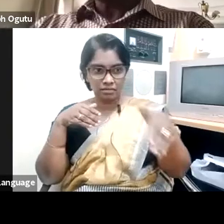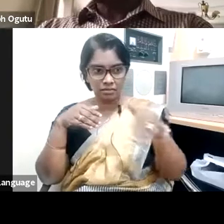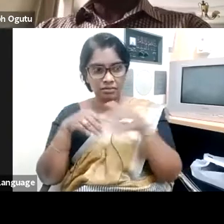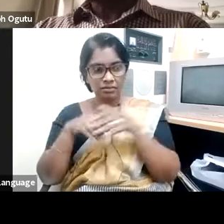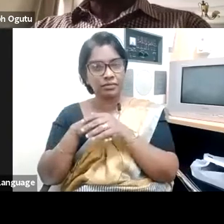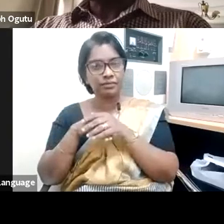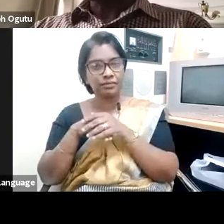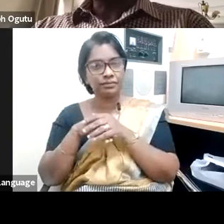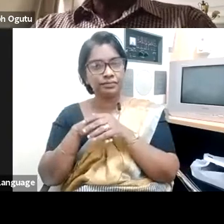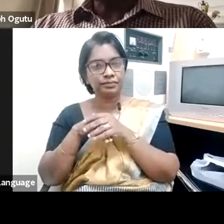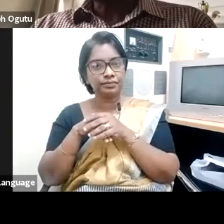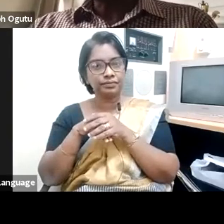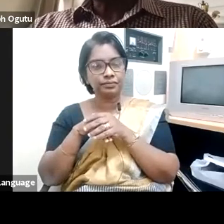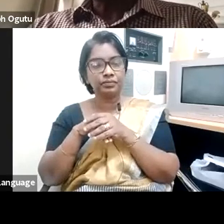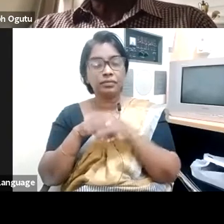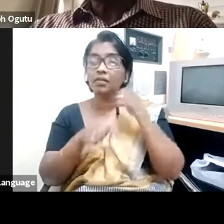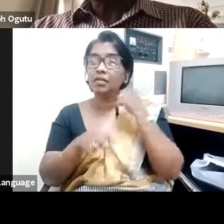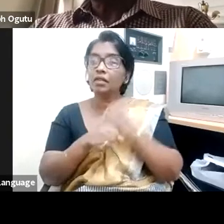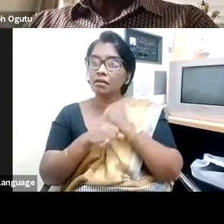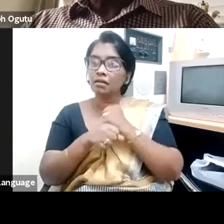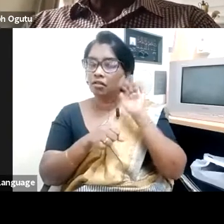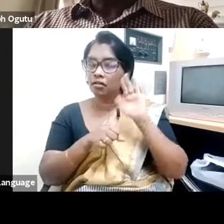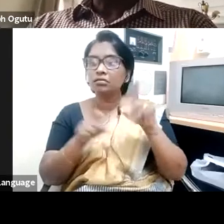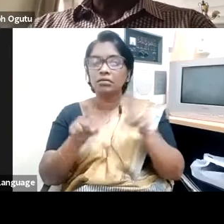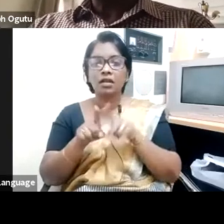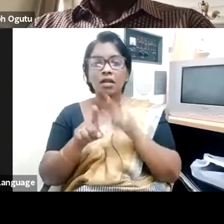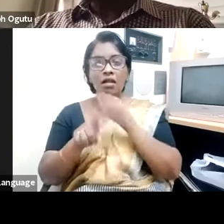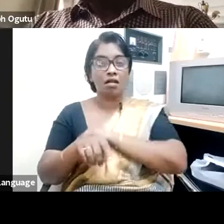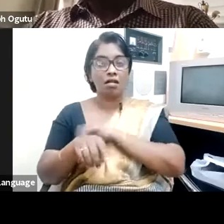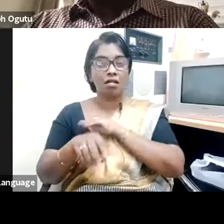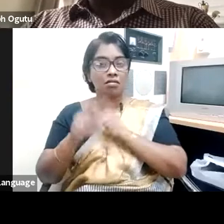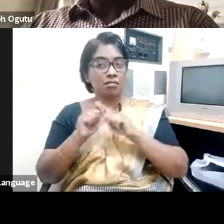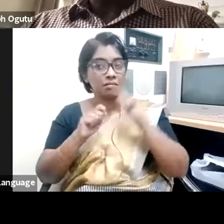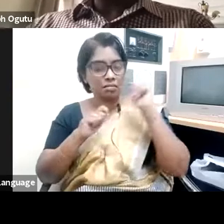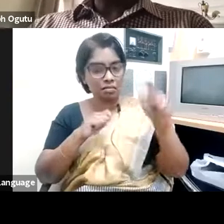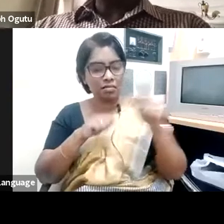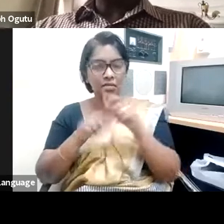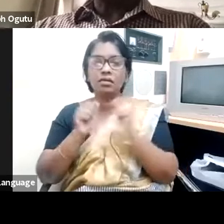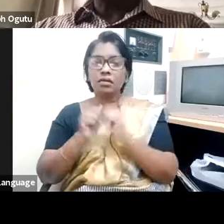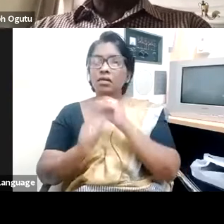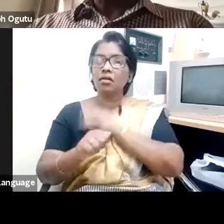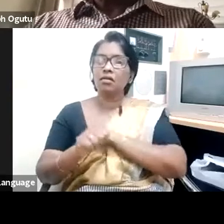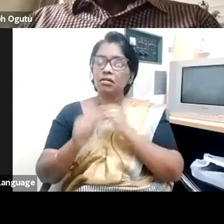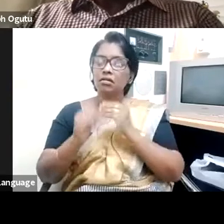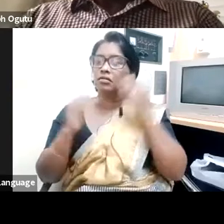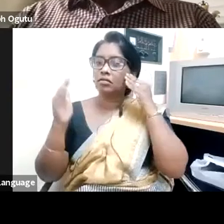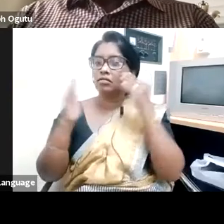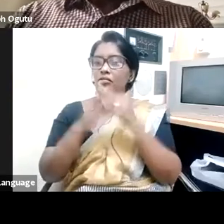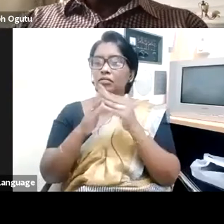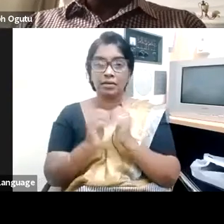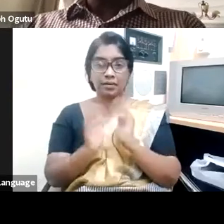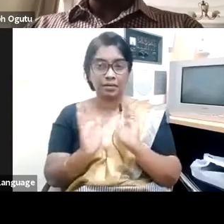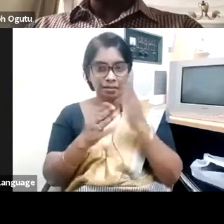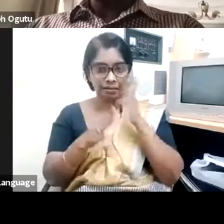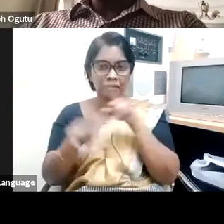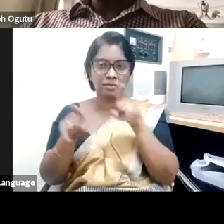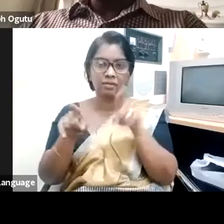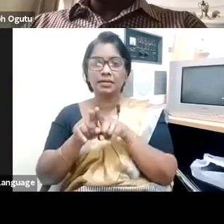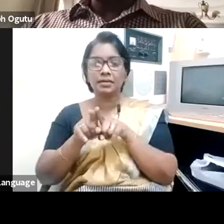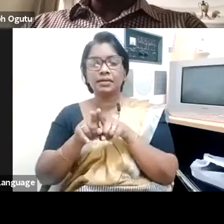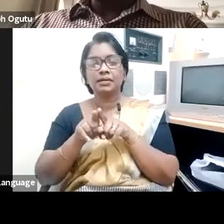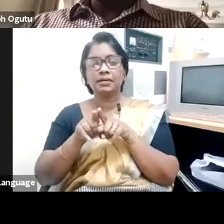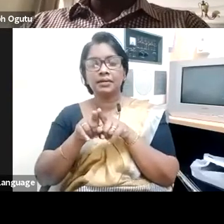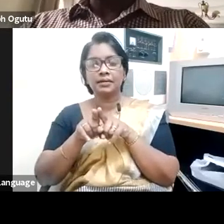the M-Pesa platform. It would not have been possible without those small companies. In terms of culture, how do